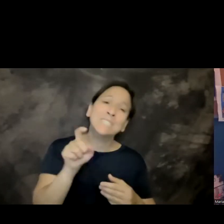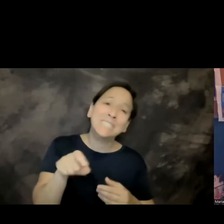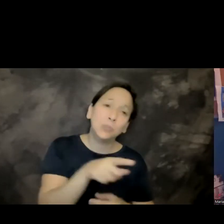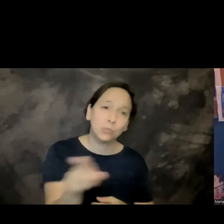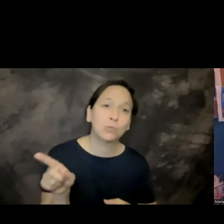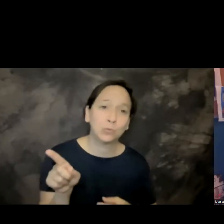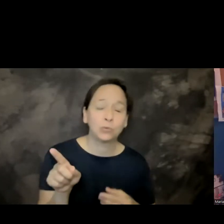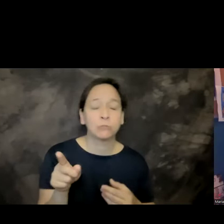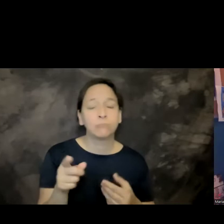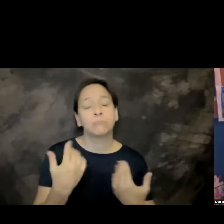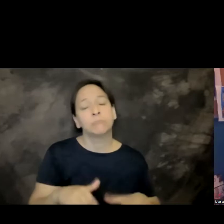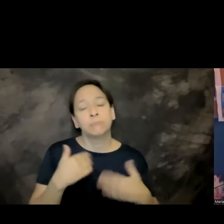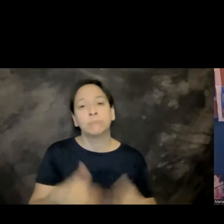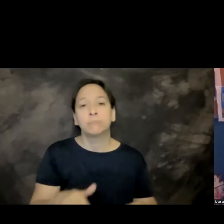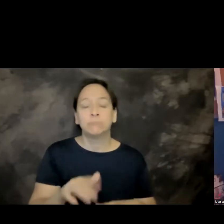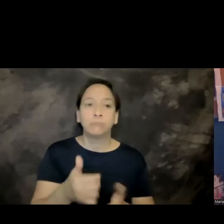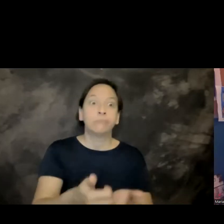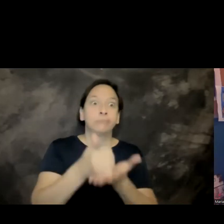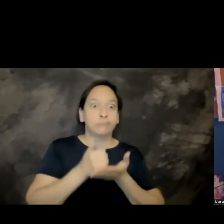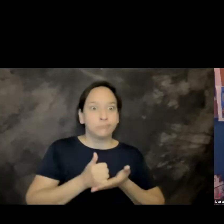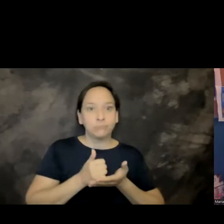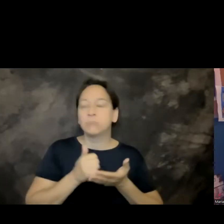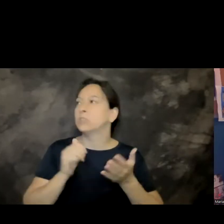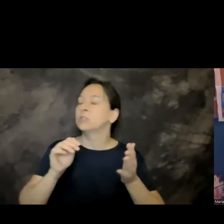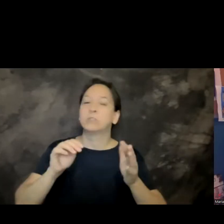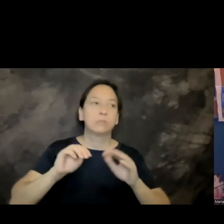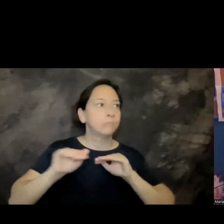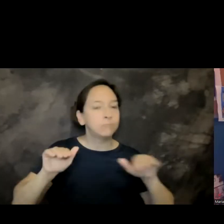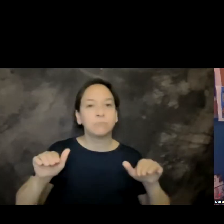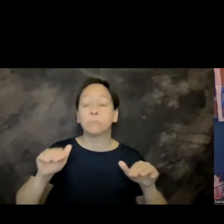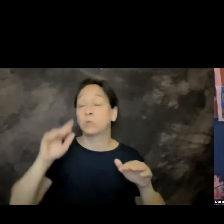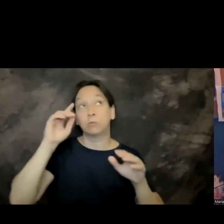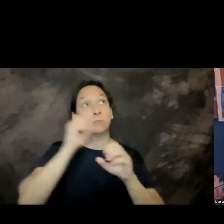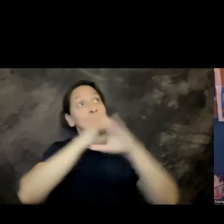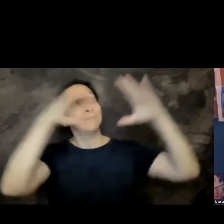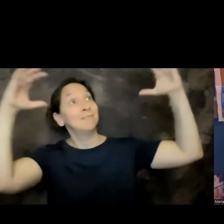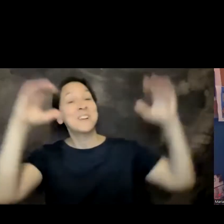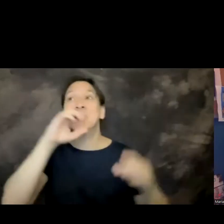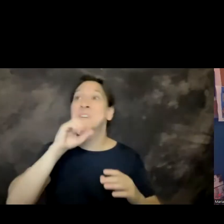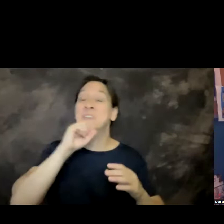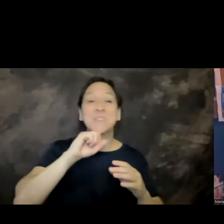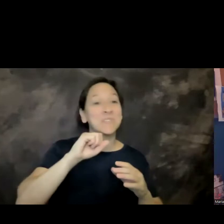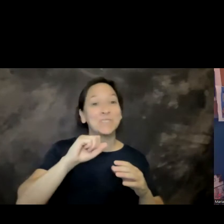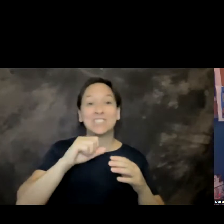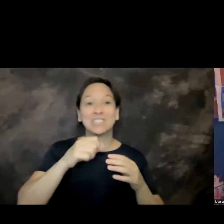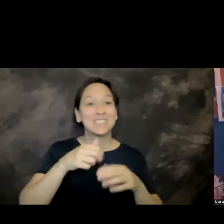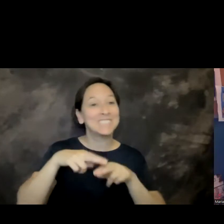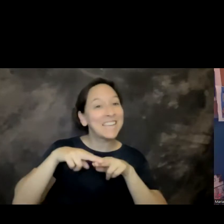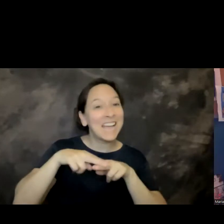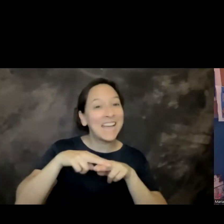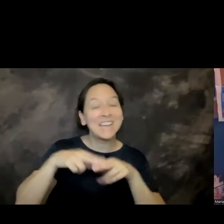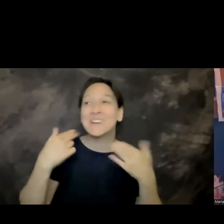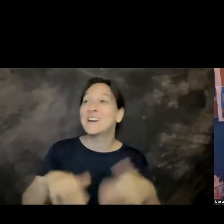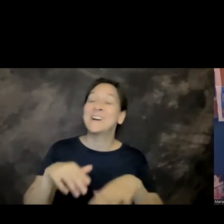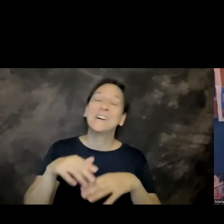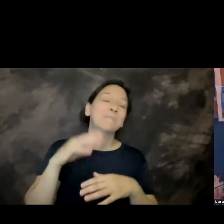wonderful transformation of our beautiful Orange Line that we are looking forward to. So right now I have Mayor Wu on the line who